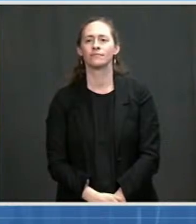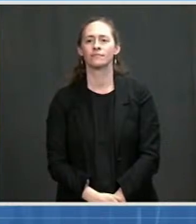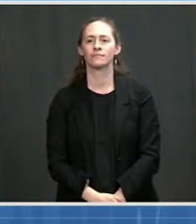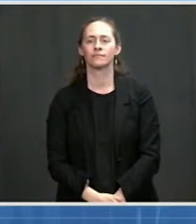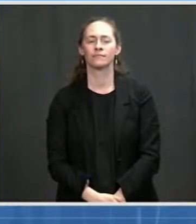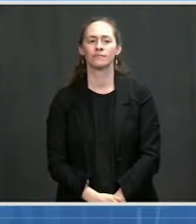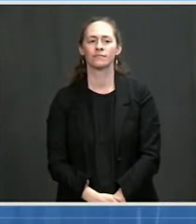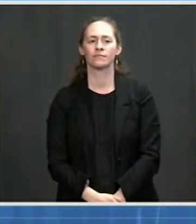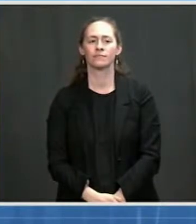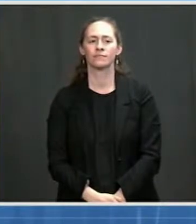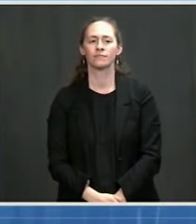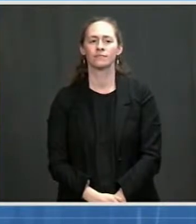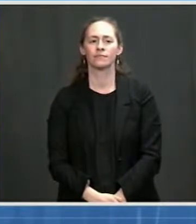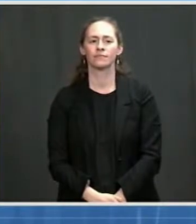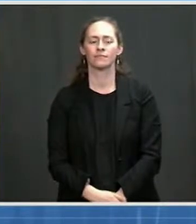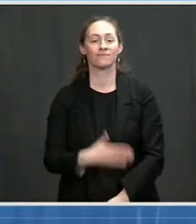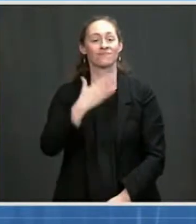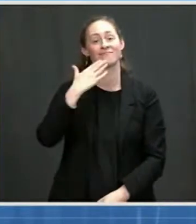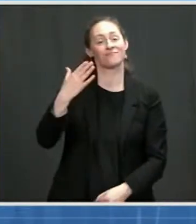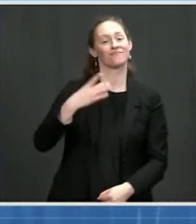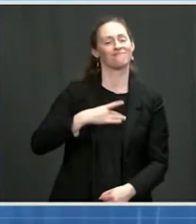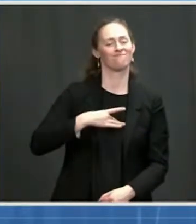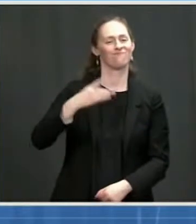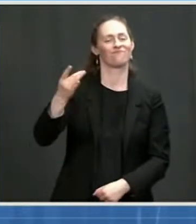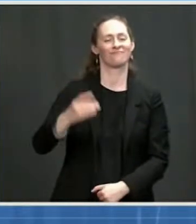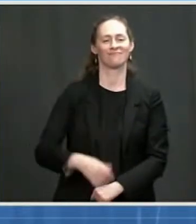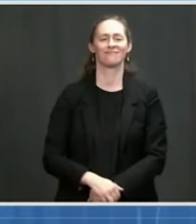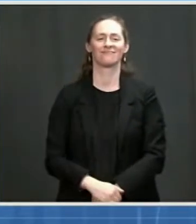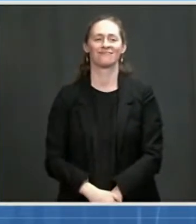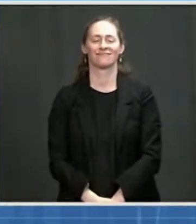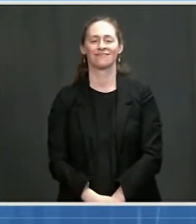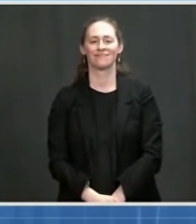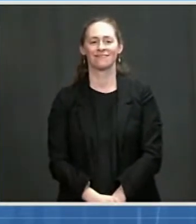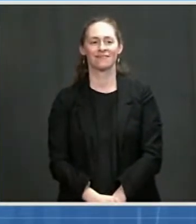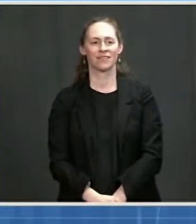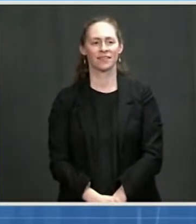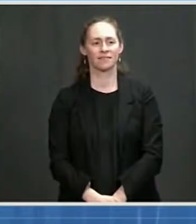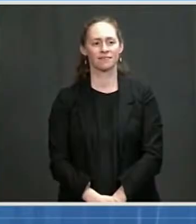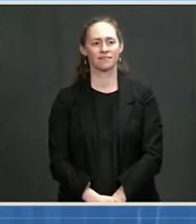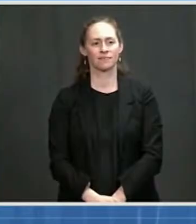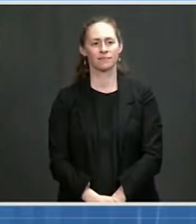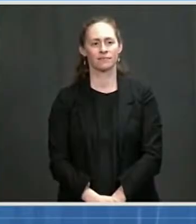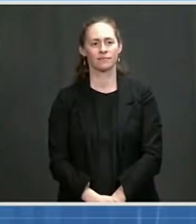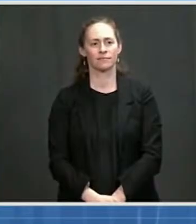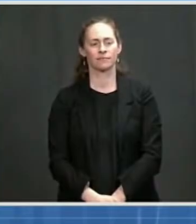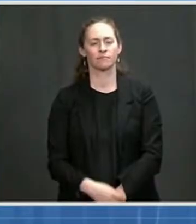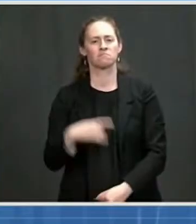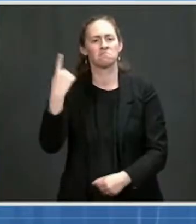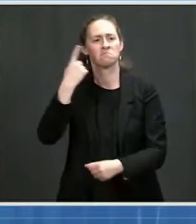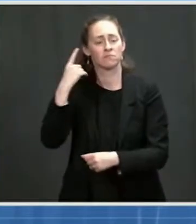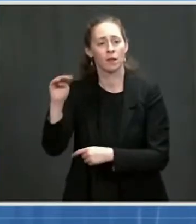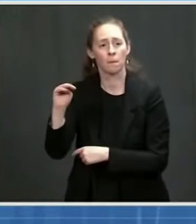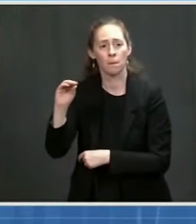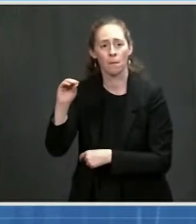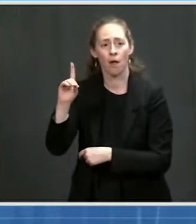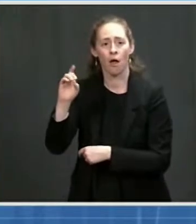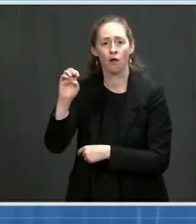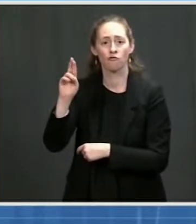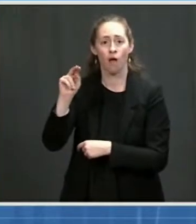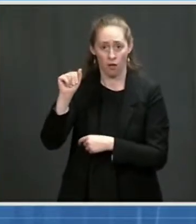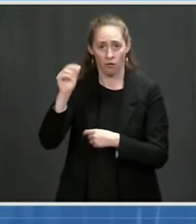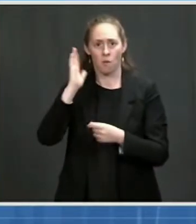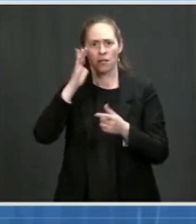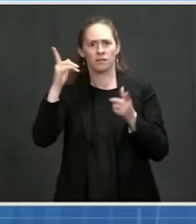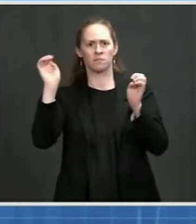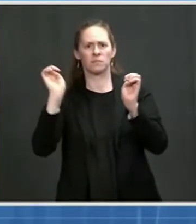Hi, thanks for taking my question. We know that Moderna is going to be applying for an EUA for teens. What